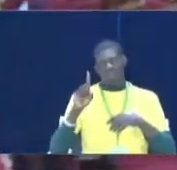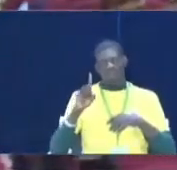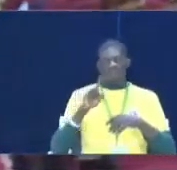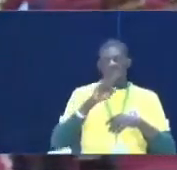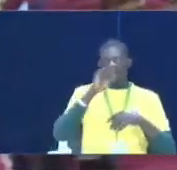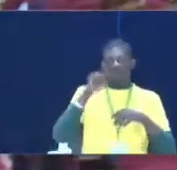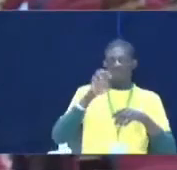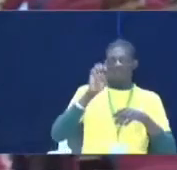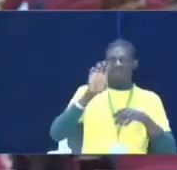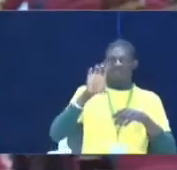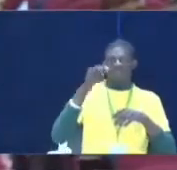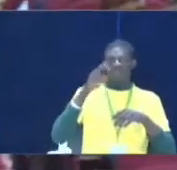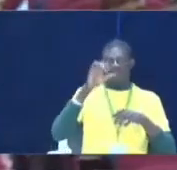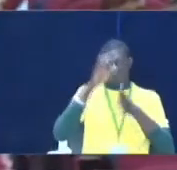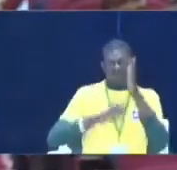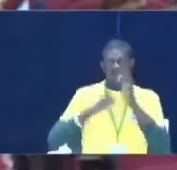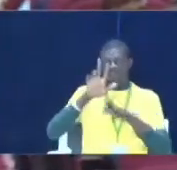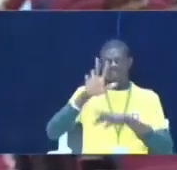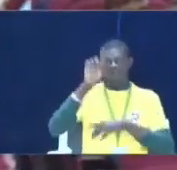Zechariah chapter 3 verse